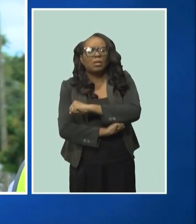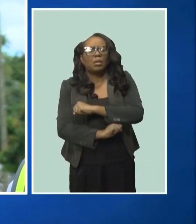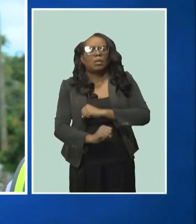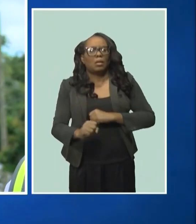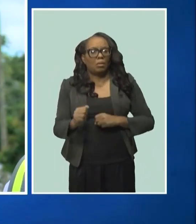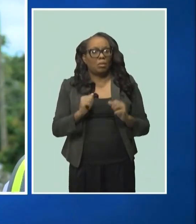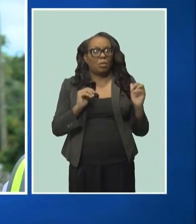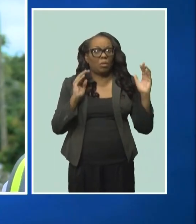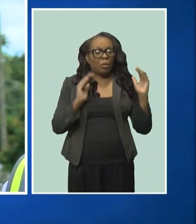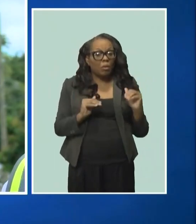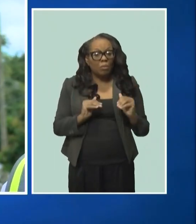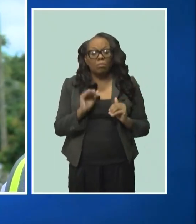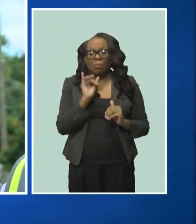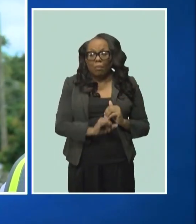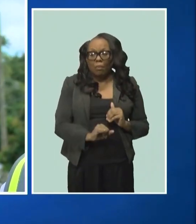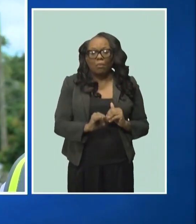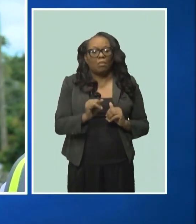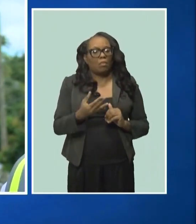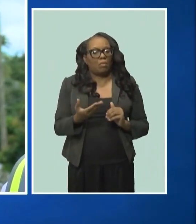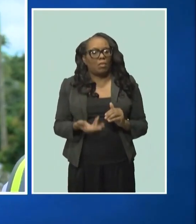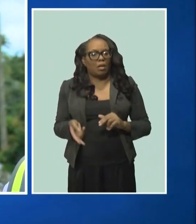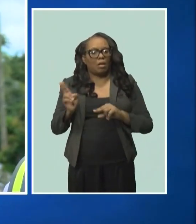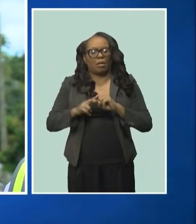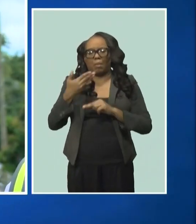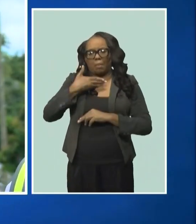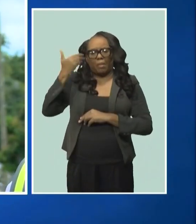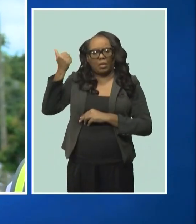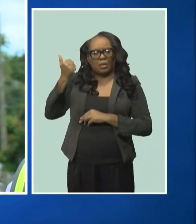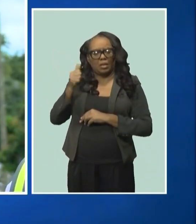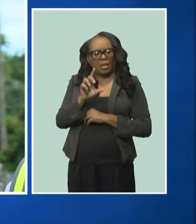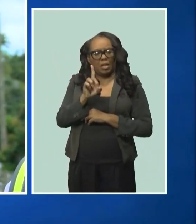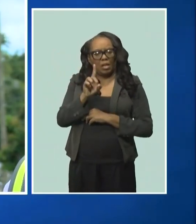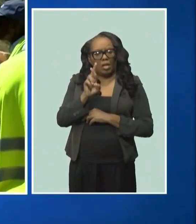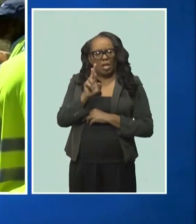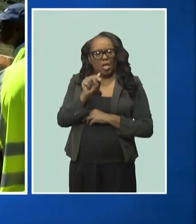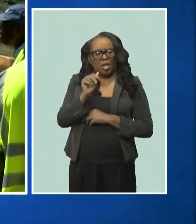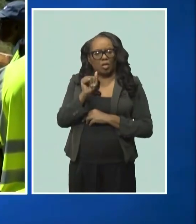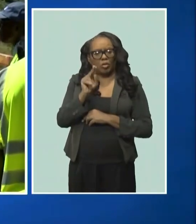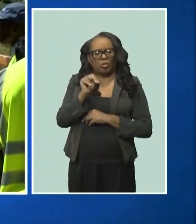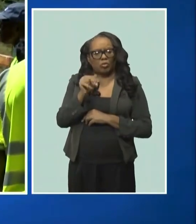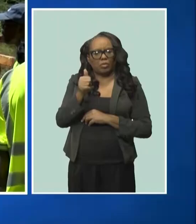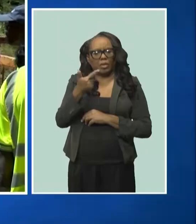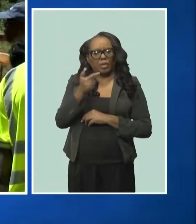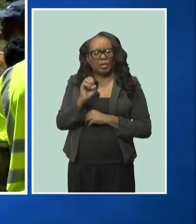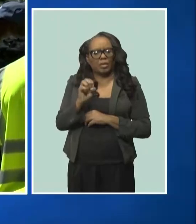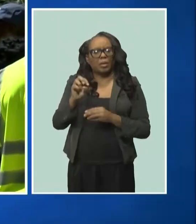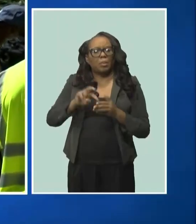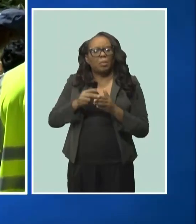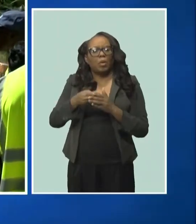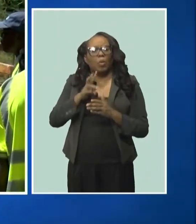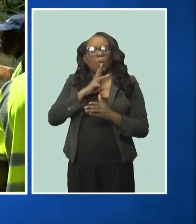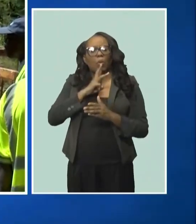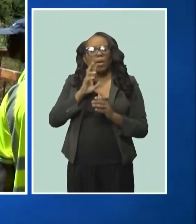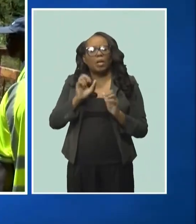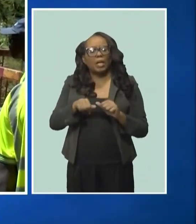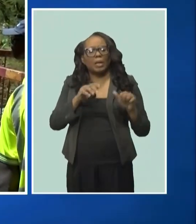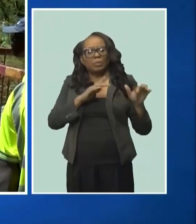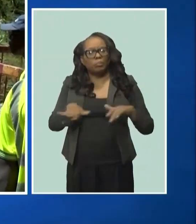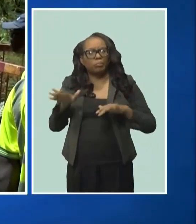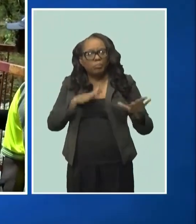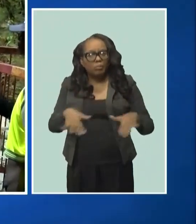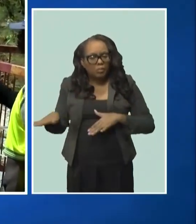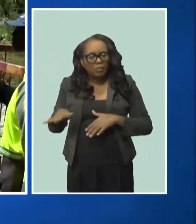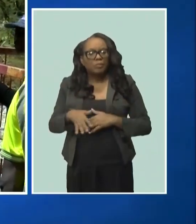well as increased proper drainage, it will last a lot longer. The officials were part of a touring party that